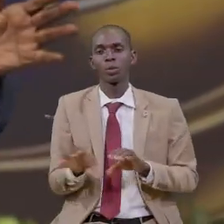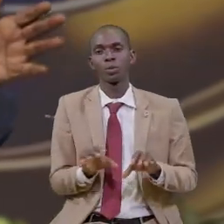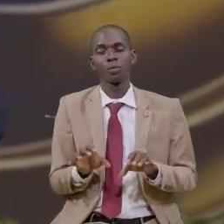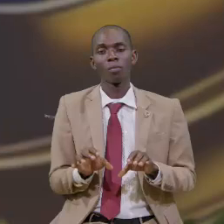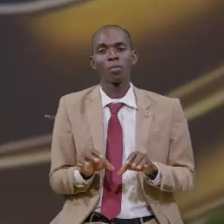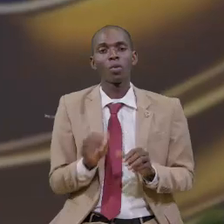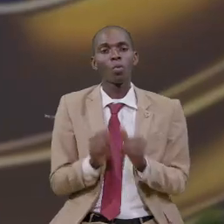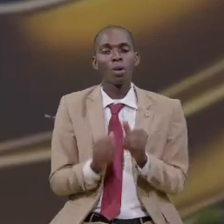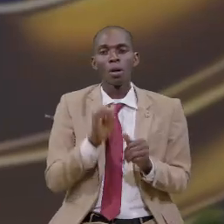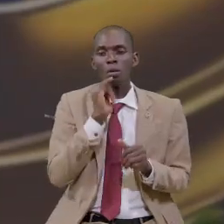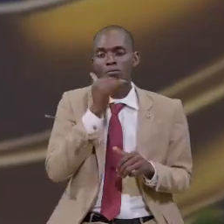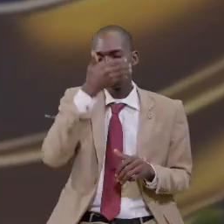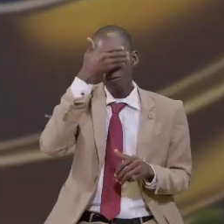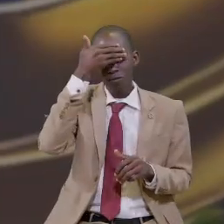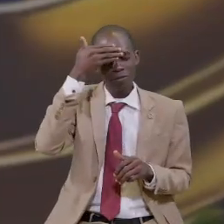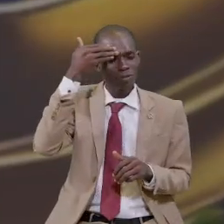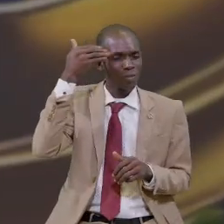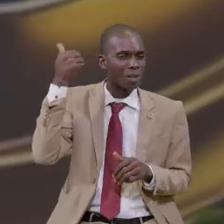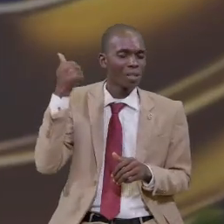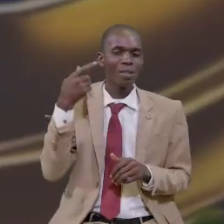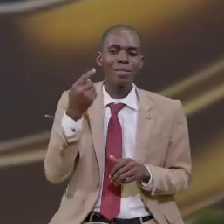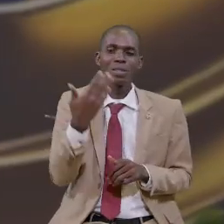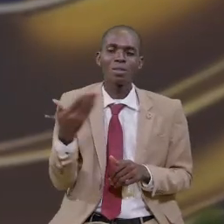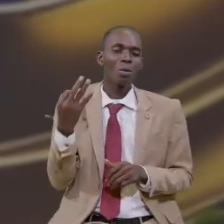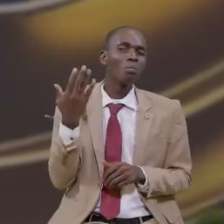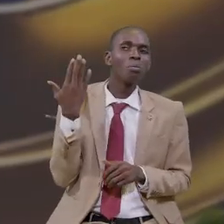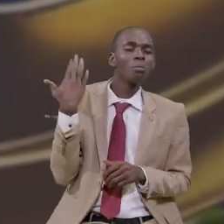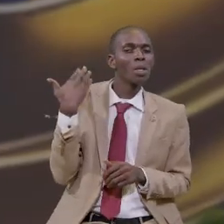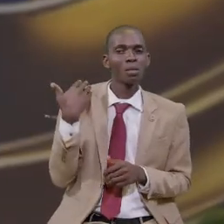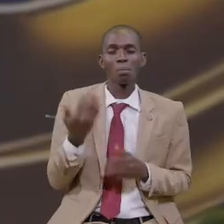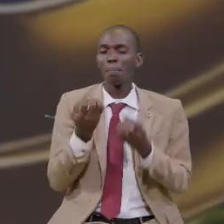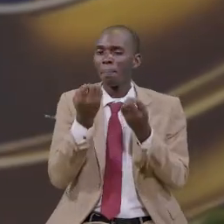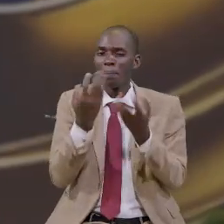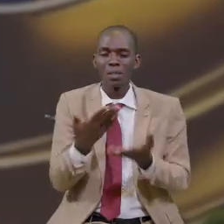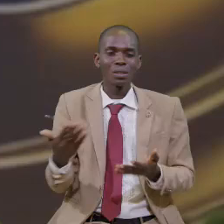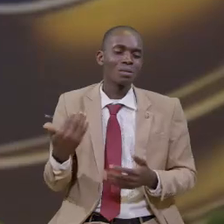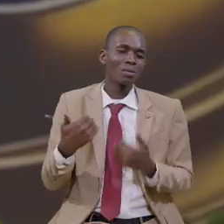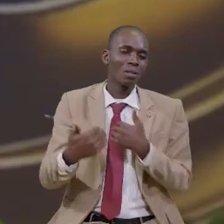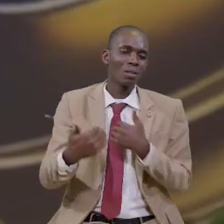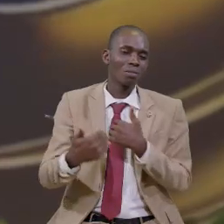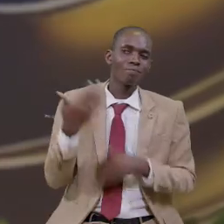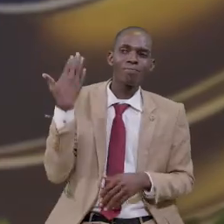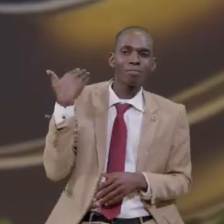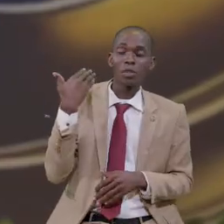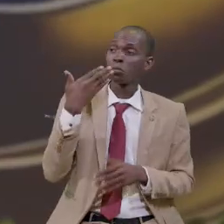those things that are behind, a lot of things behind, good,